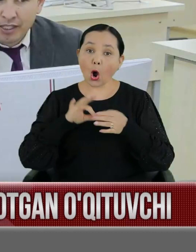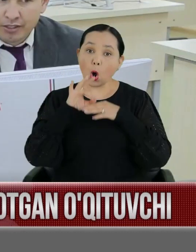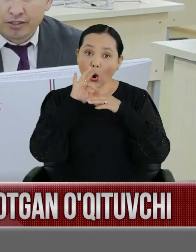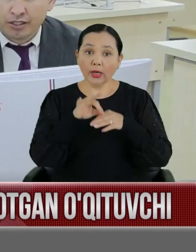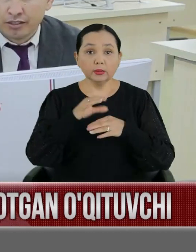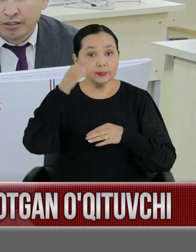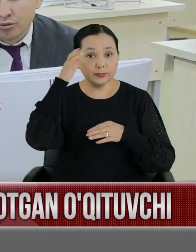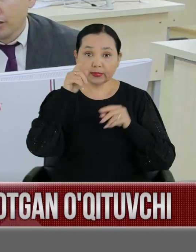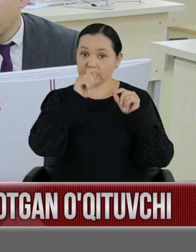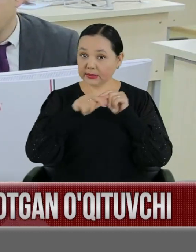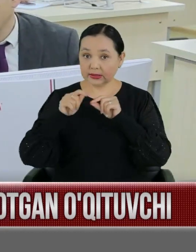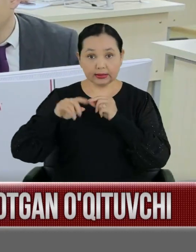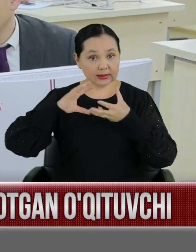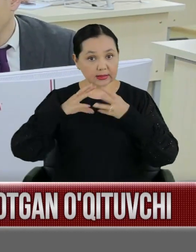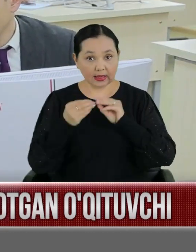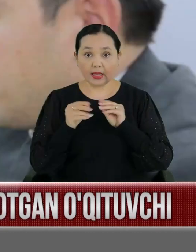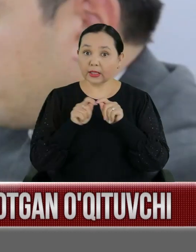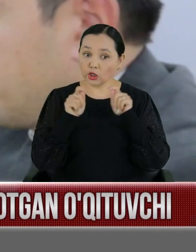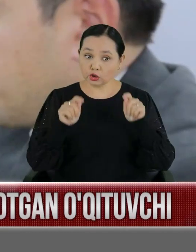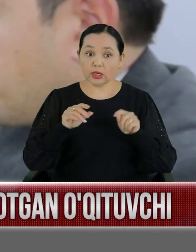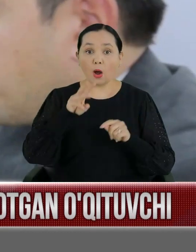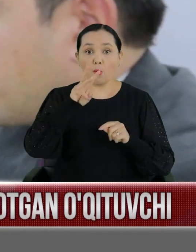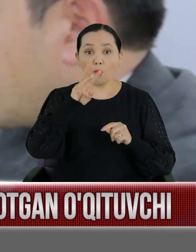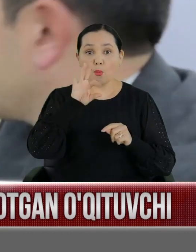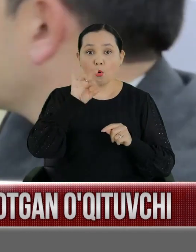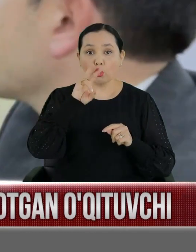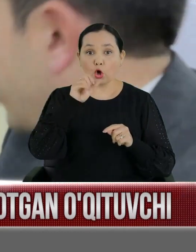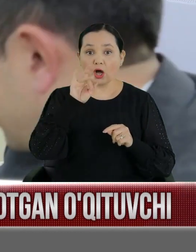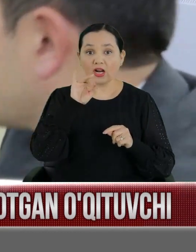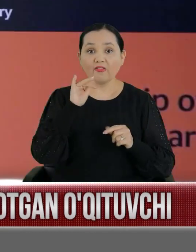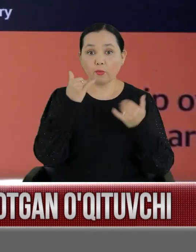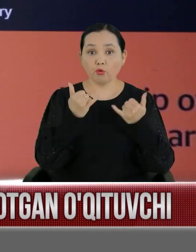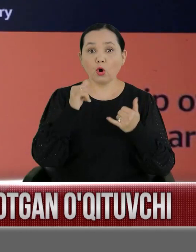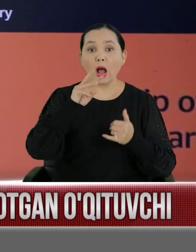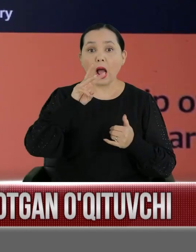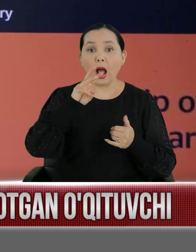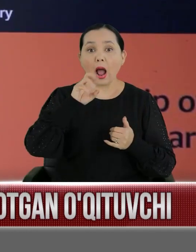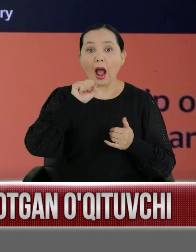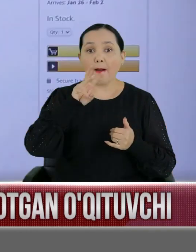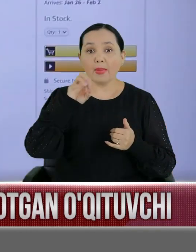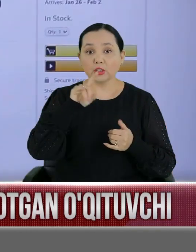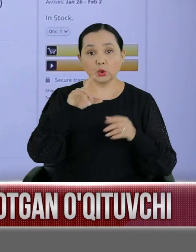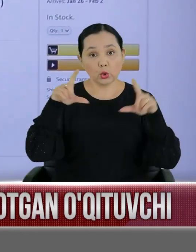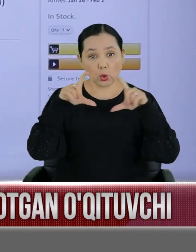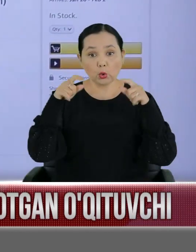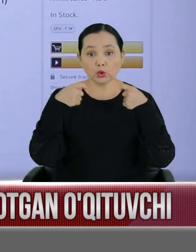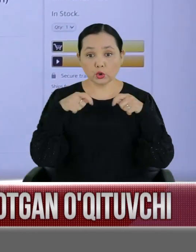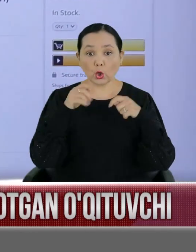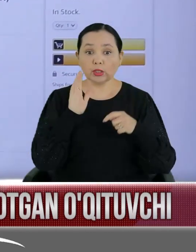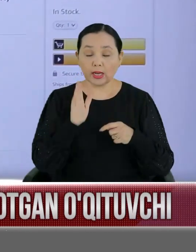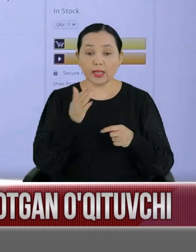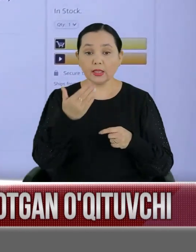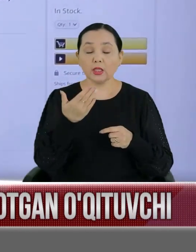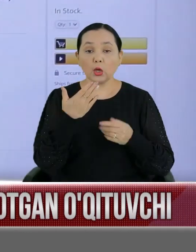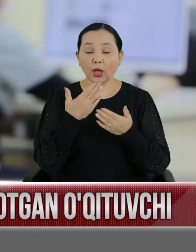borayotgan ilmiy tadqiqoti natijalaridan tashkil topgan monografiya bugun Amazon.com internet do'konida sotilmoqda. Amazonda sotilayotgan